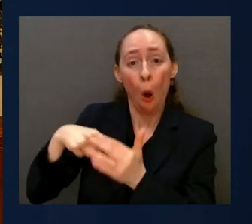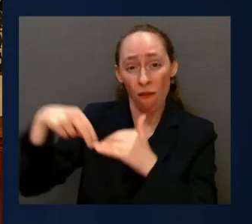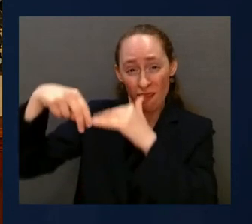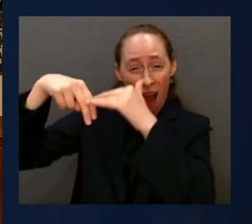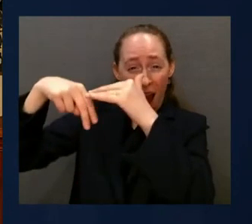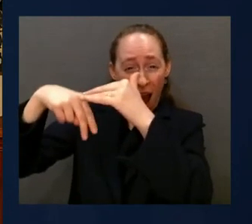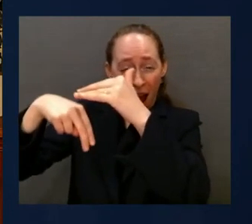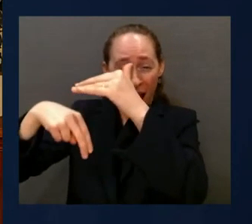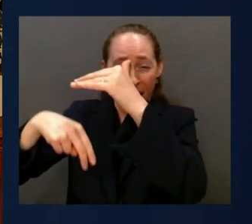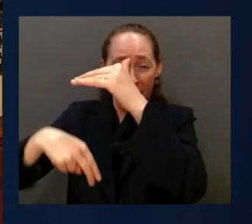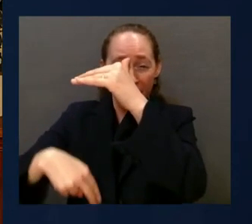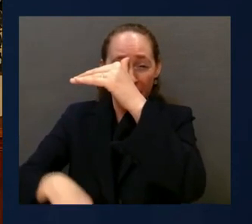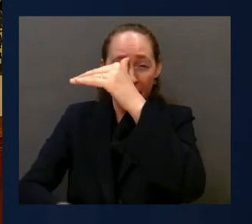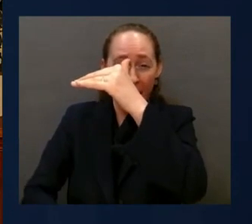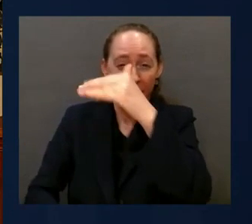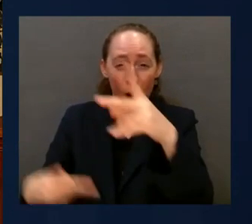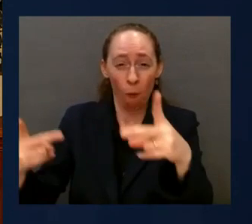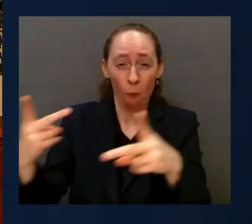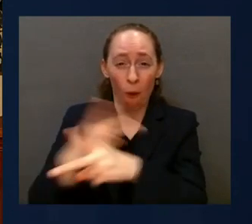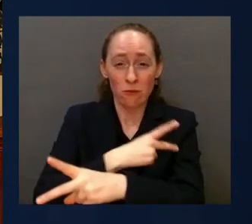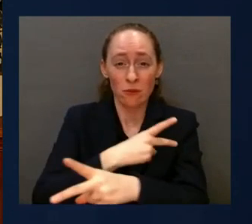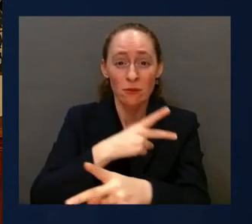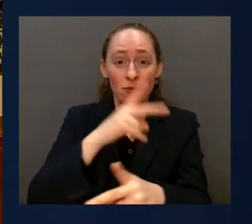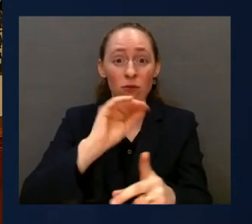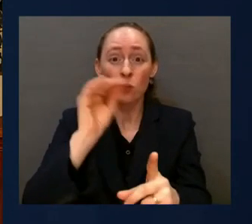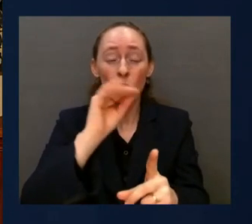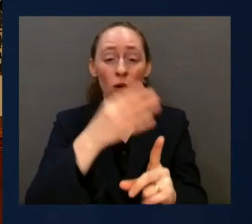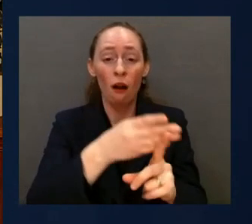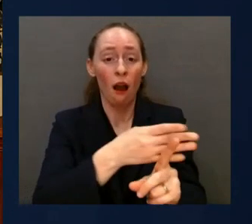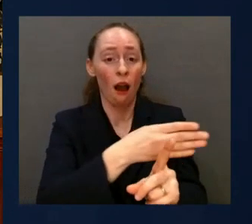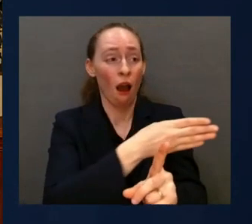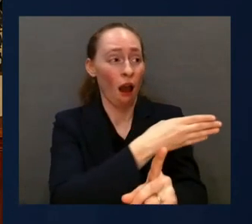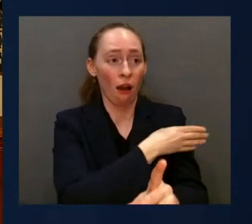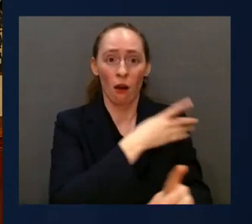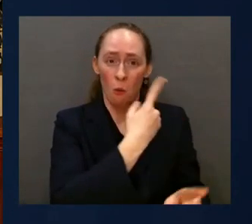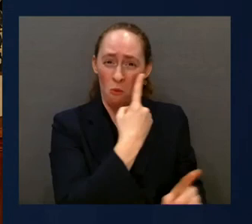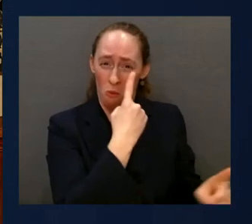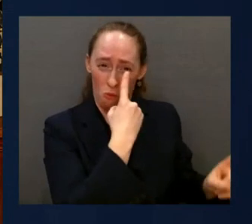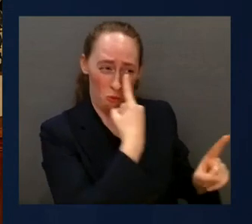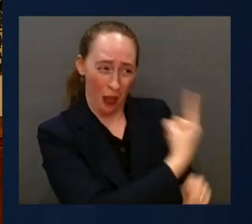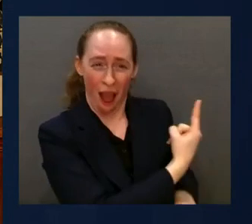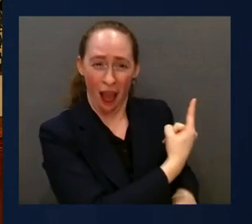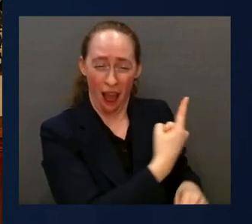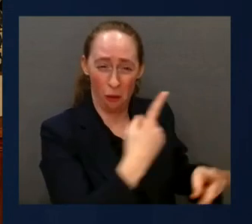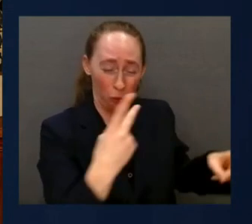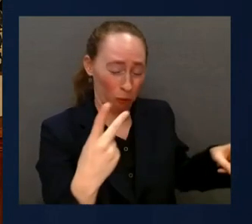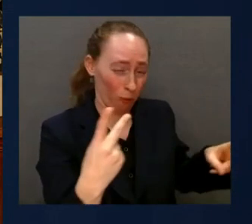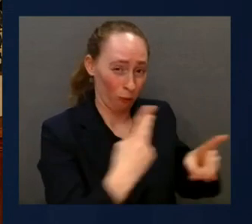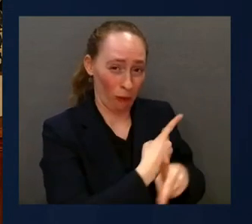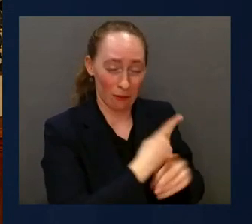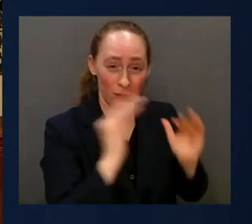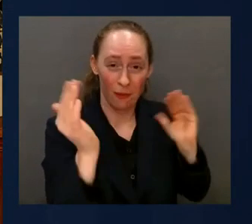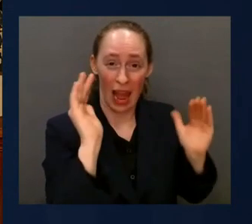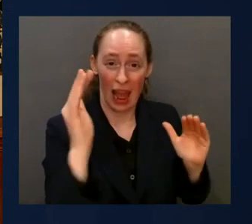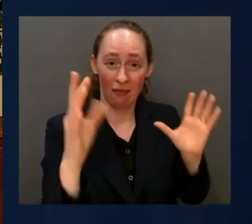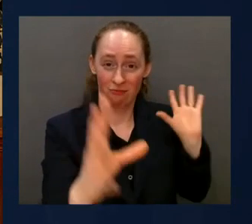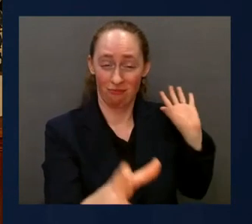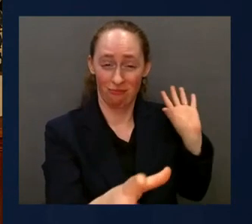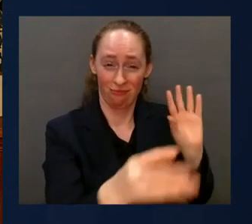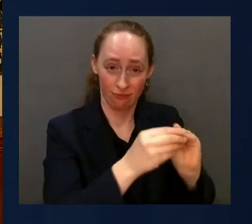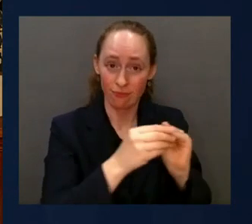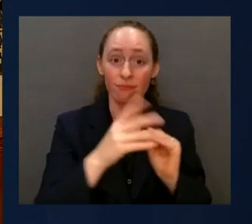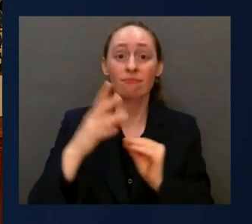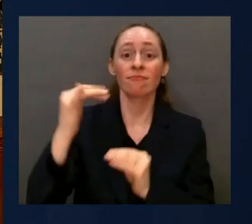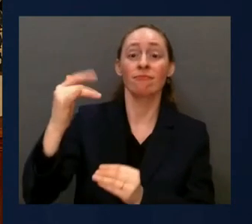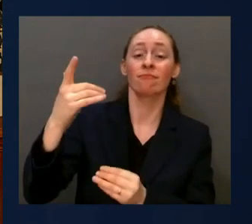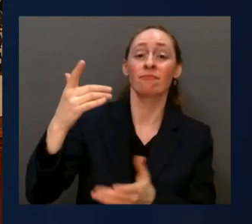in any 4 years than my predecessor. Nearly 25% of the entire national debt that took over 200